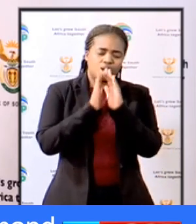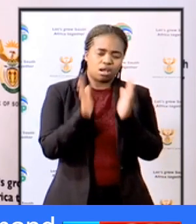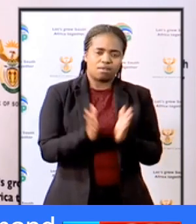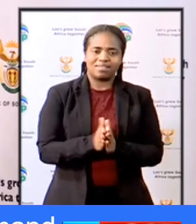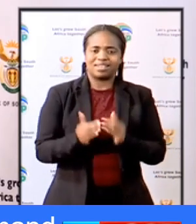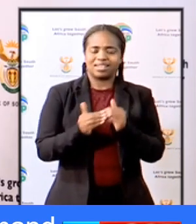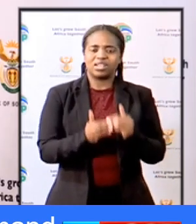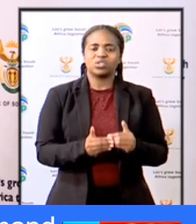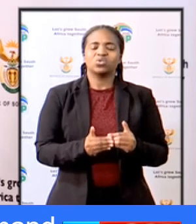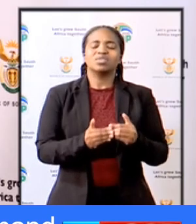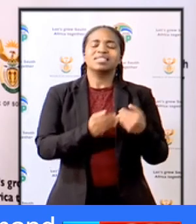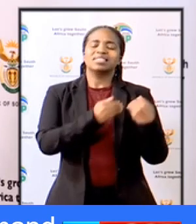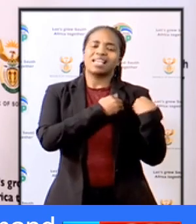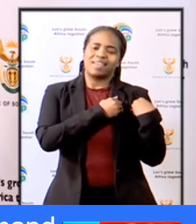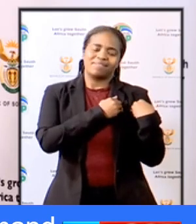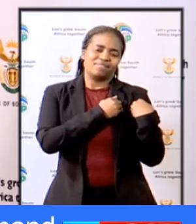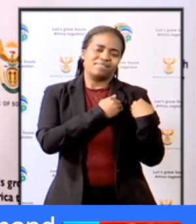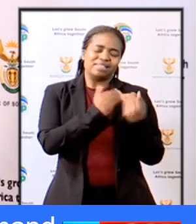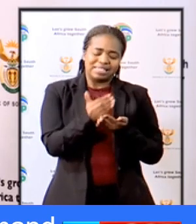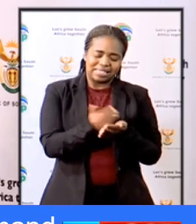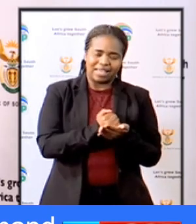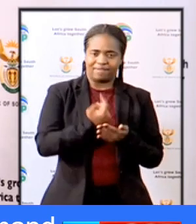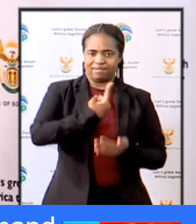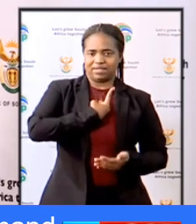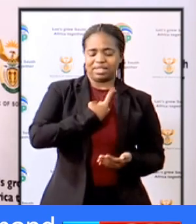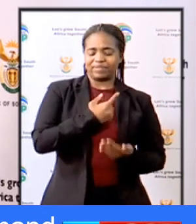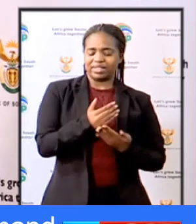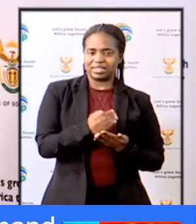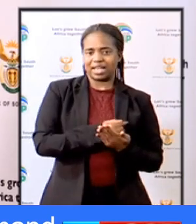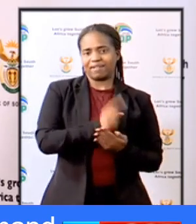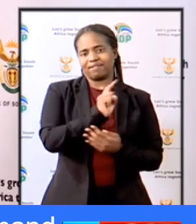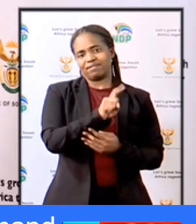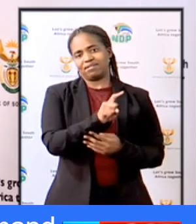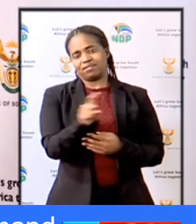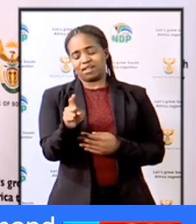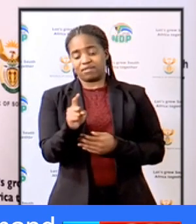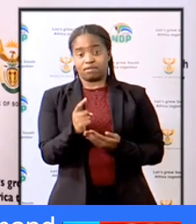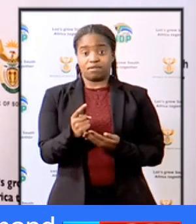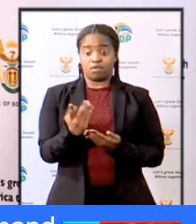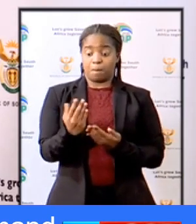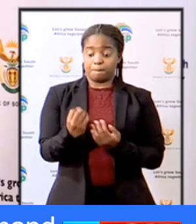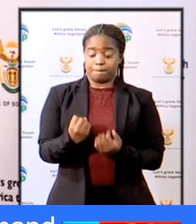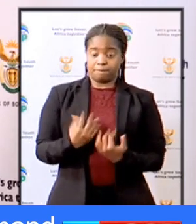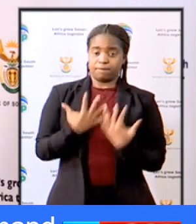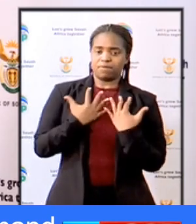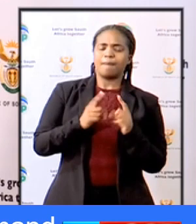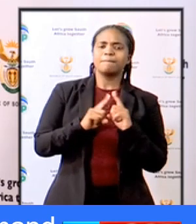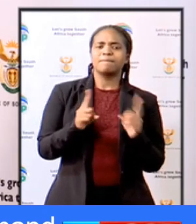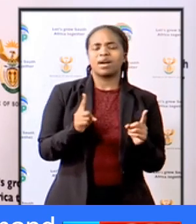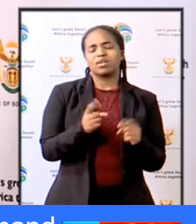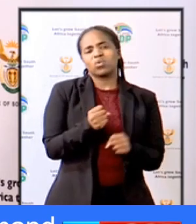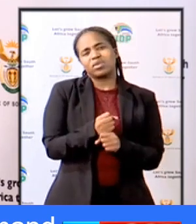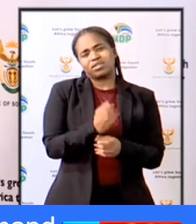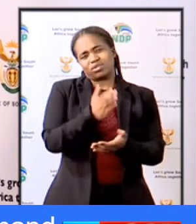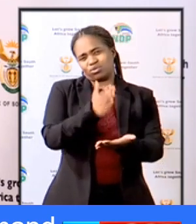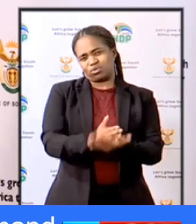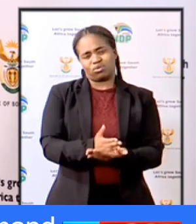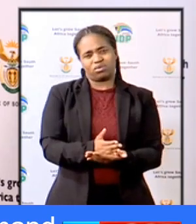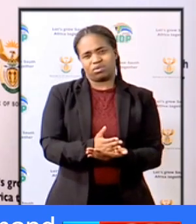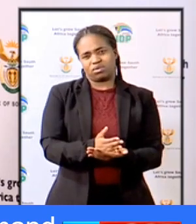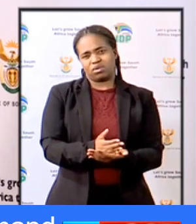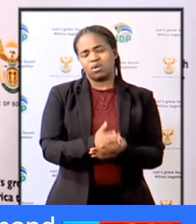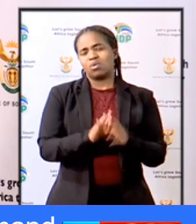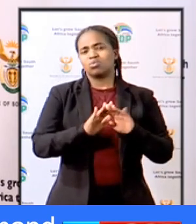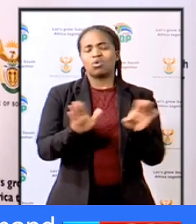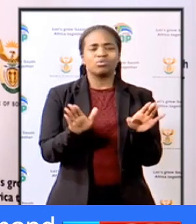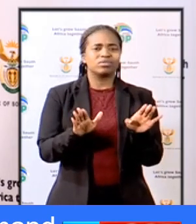precaution to save ourselves from infections, but also to ensure that we also